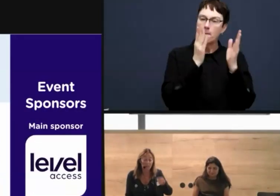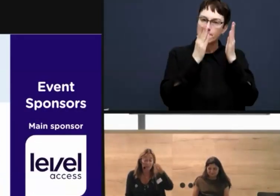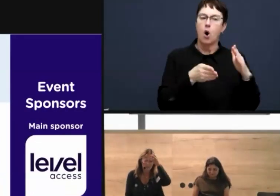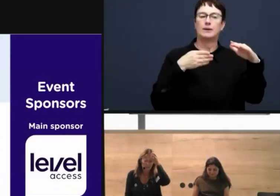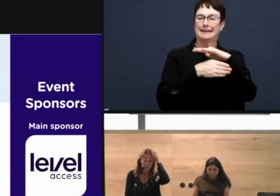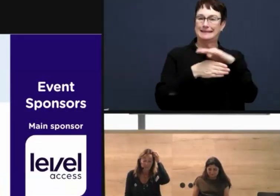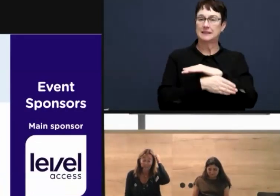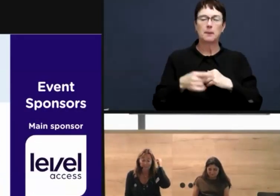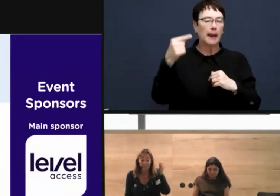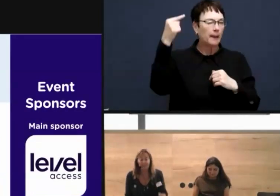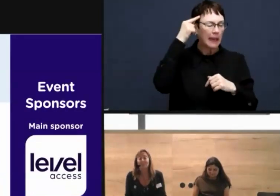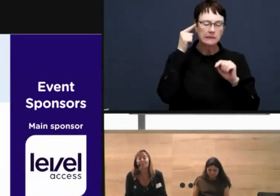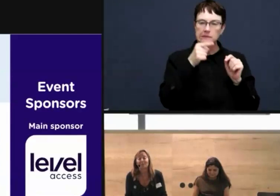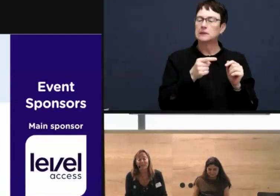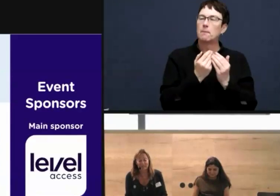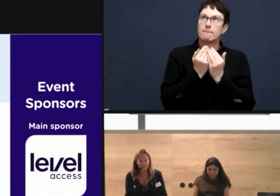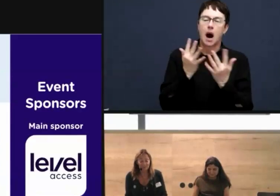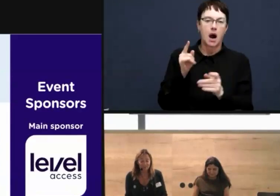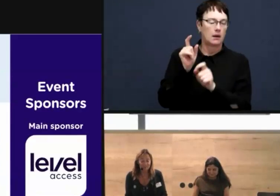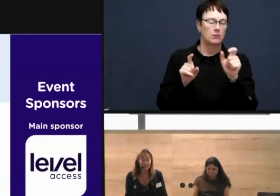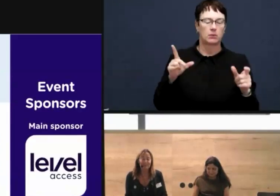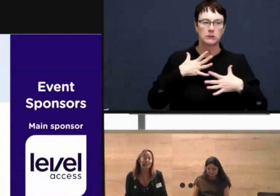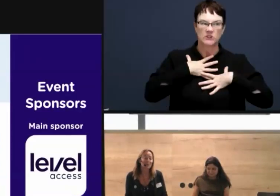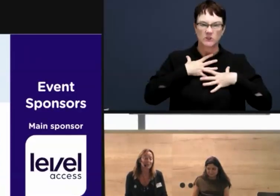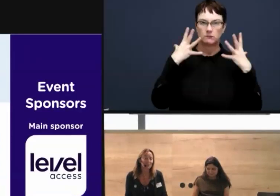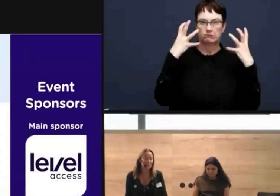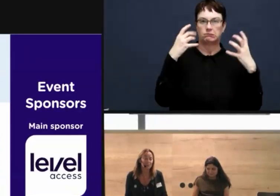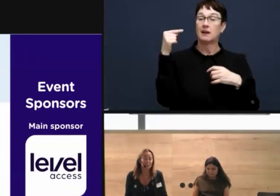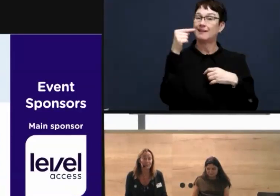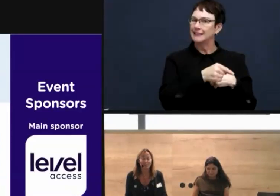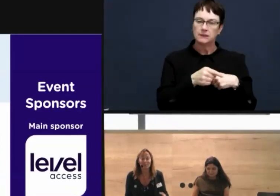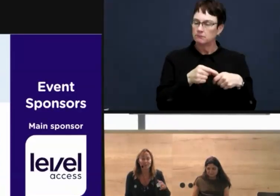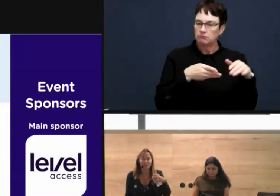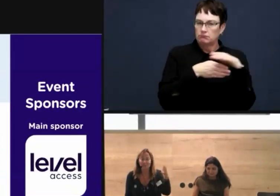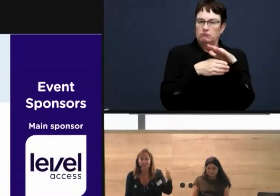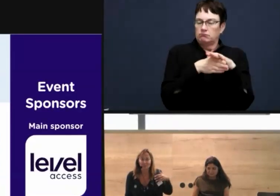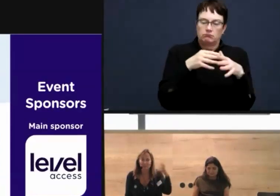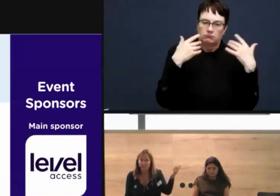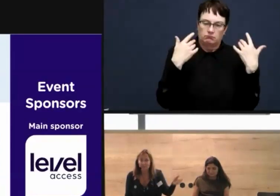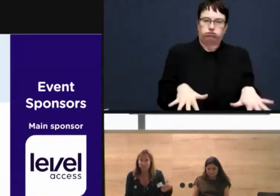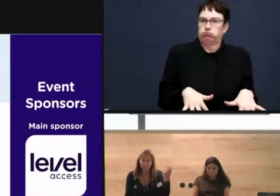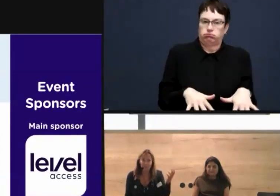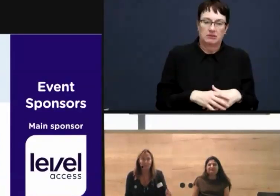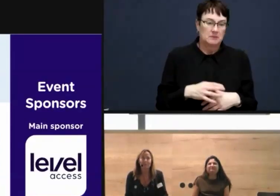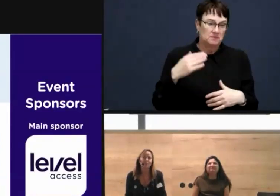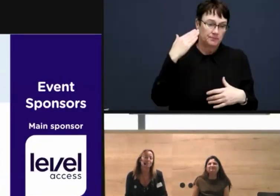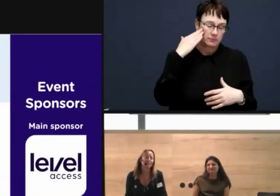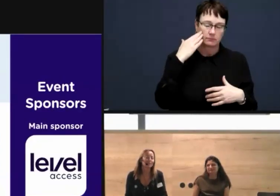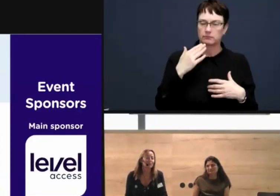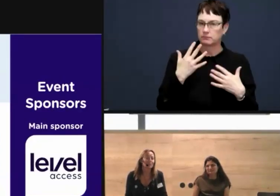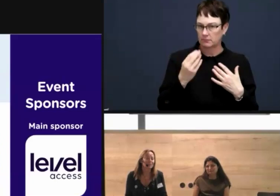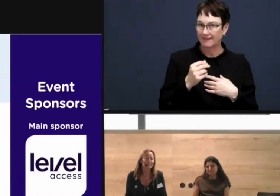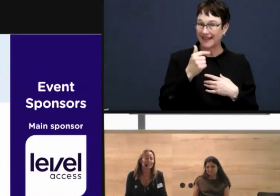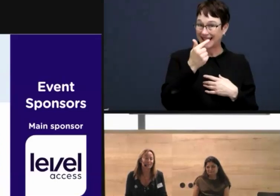crack for many people. So the scale of the problem is just hard to grasp with, I don't know what comes after trillions, but we have a lot of